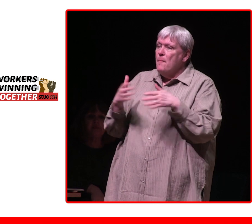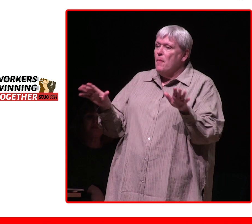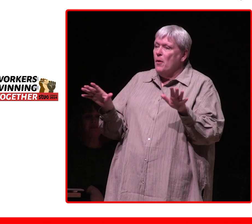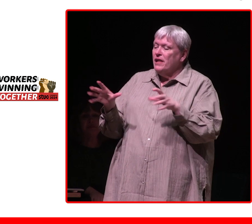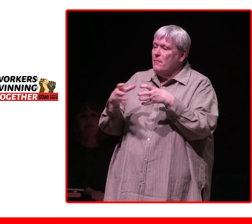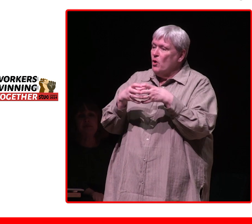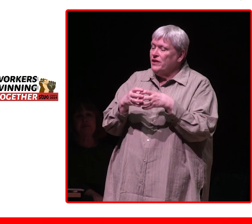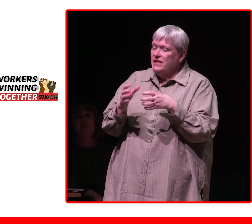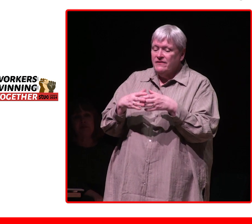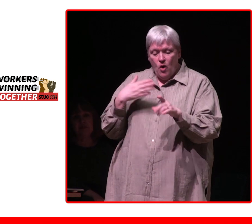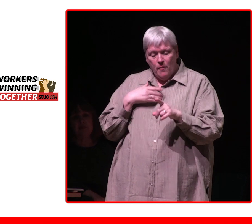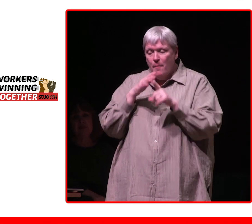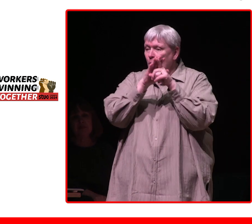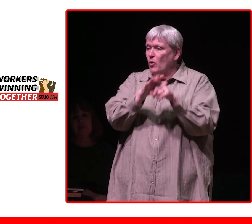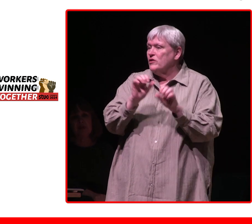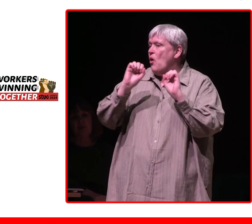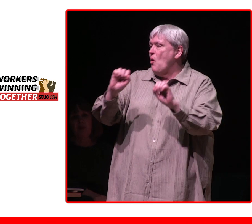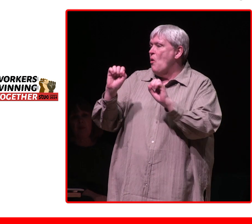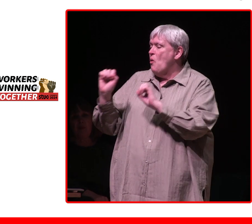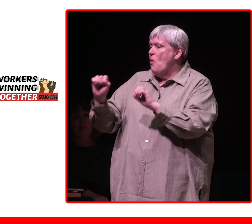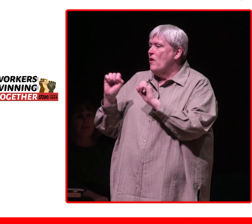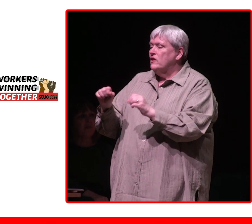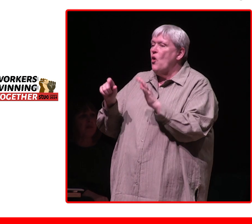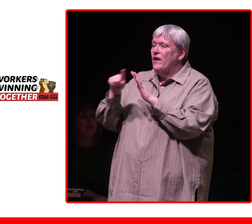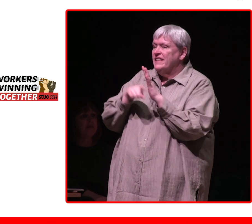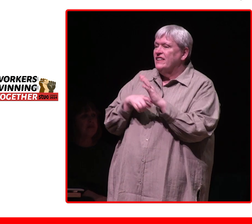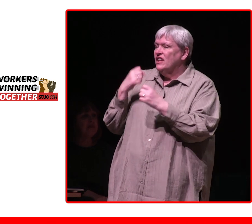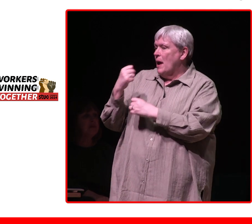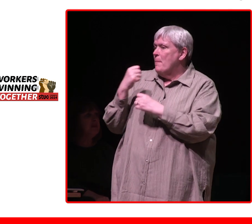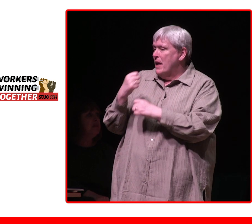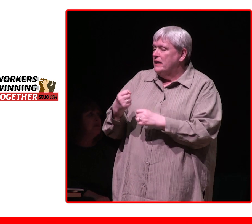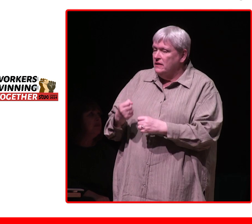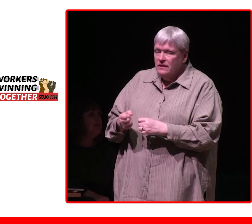own boycotts, disinvestment or sanctions campaign.